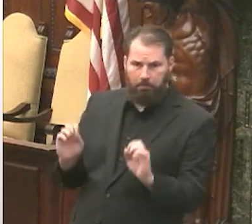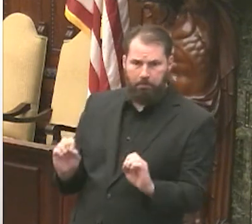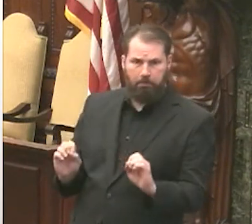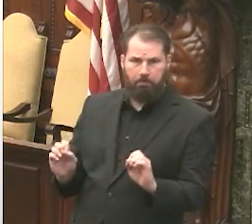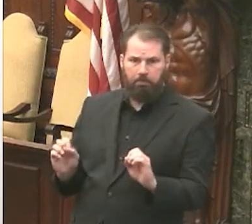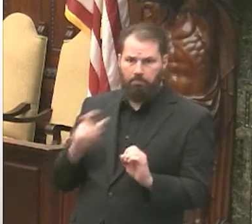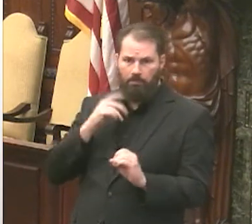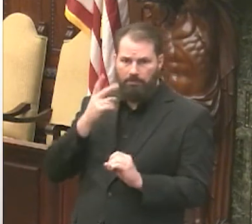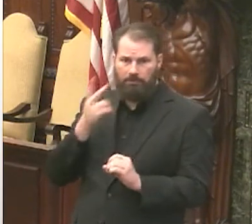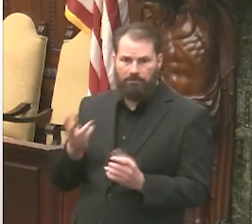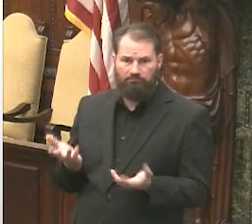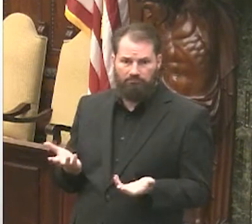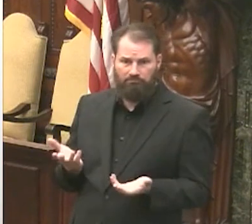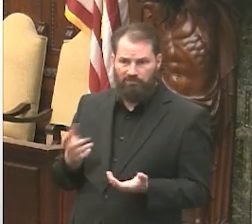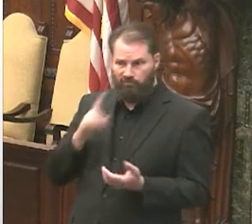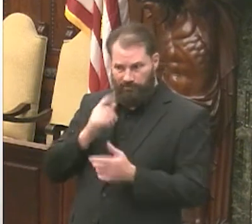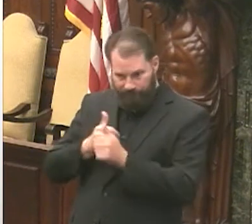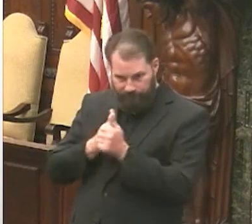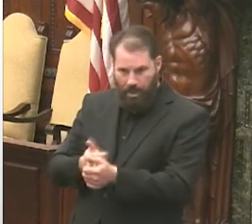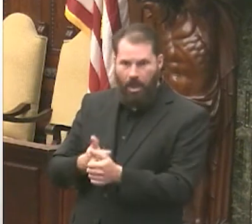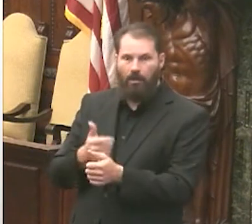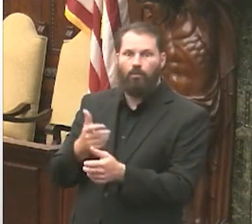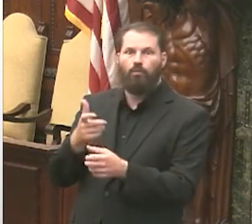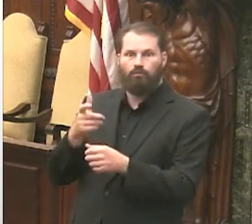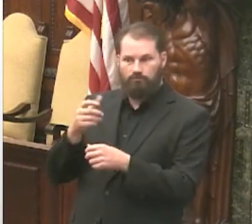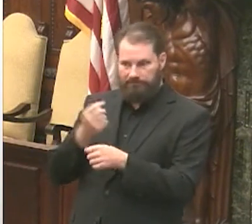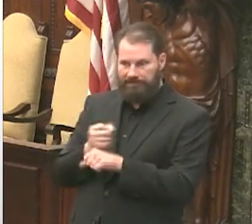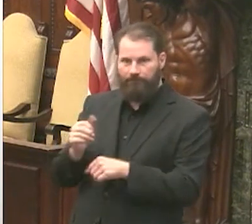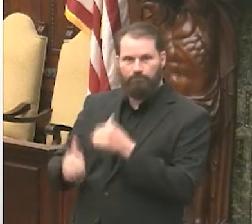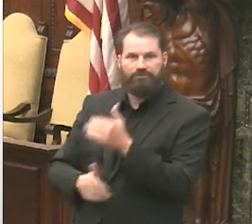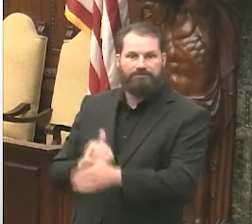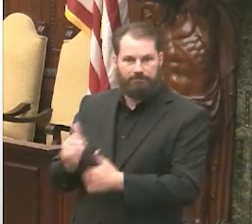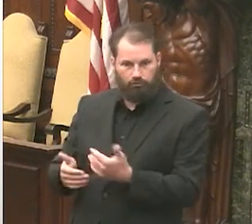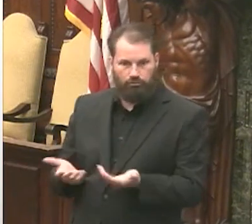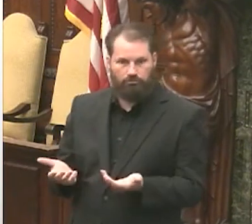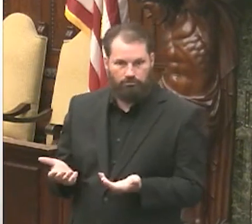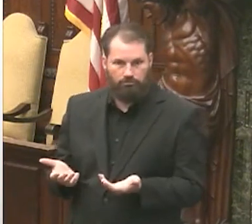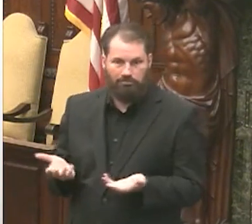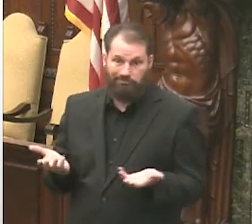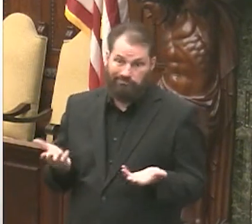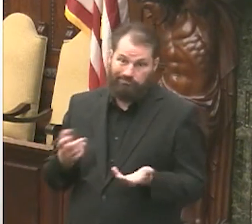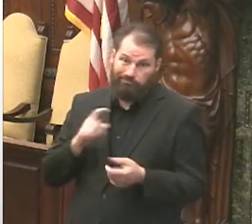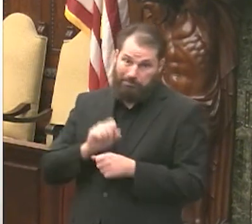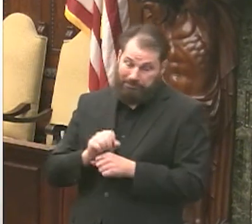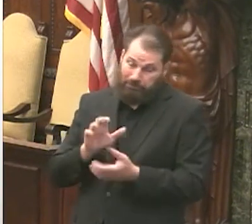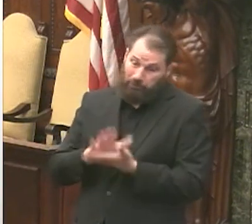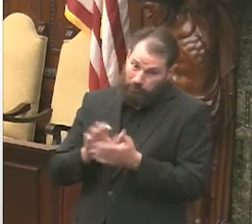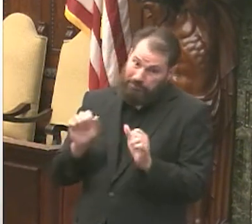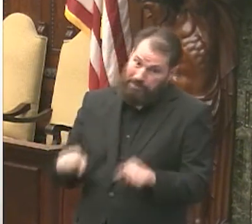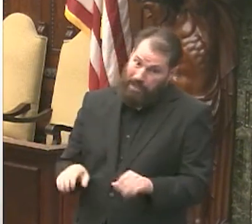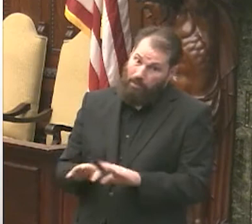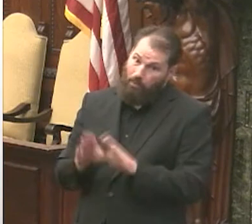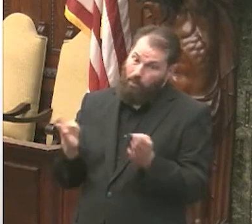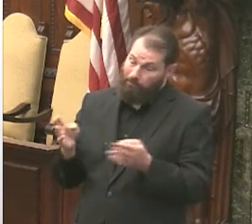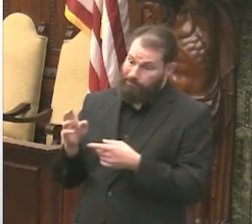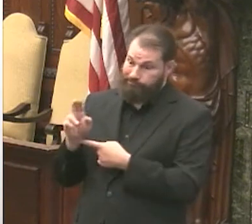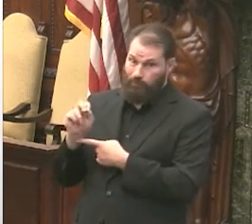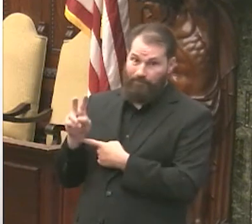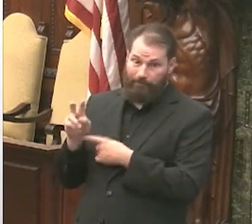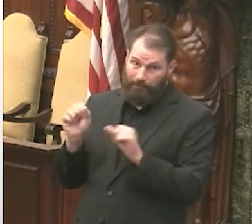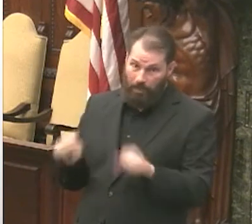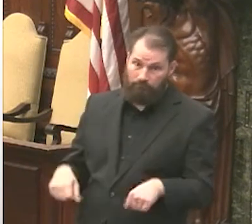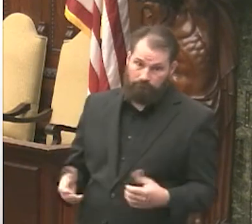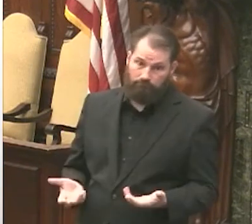safety procedures need to be put in place, but we do think that the schools can open for in-person education in November, as they've discussed, in a safe